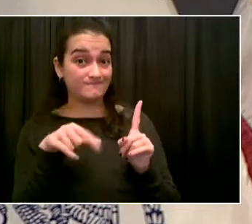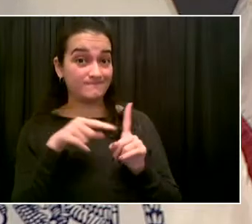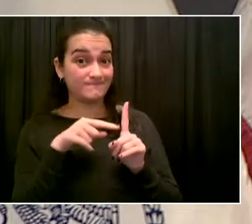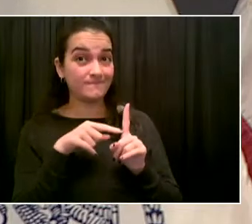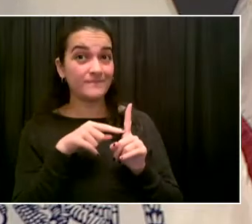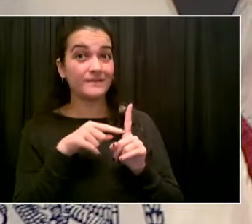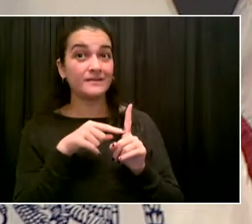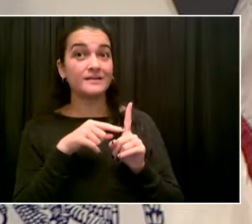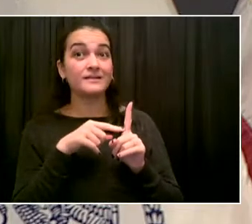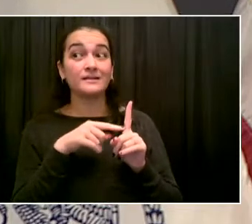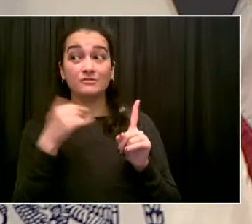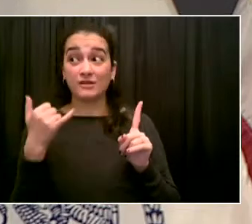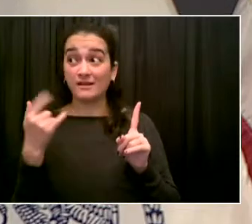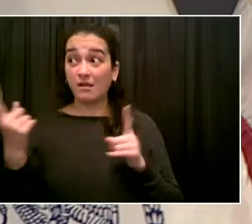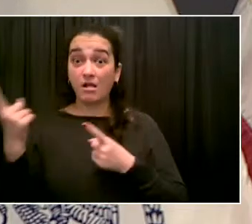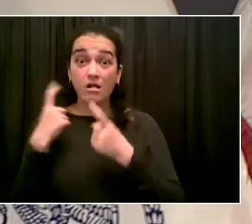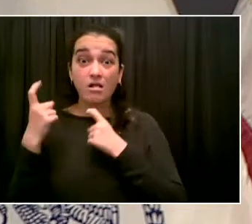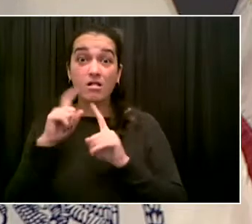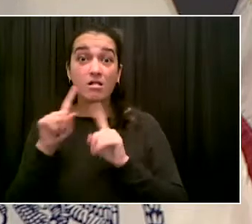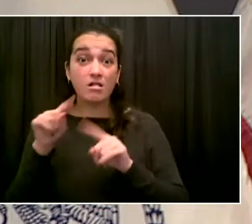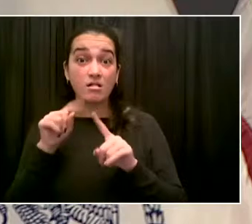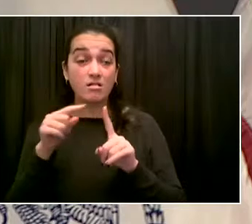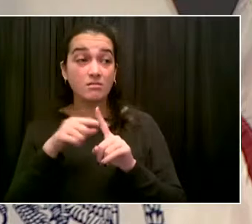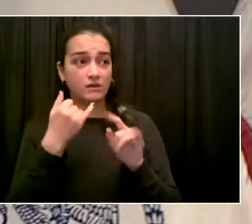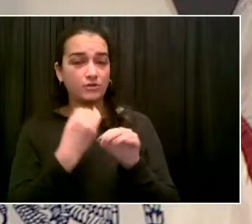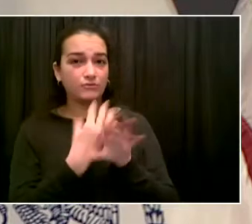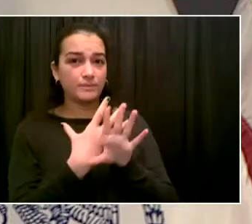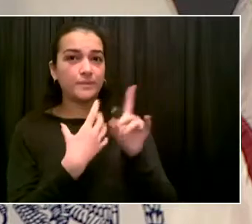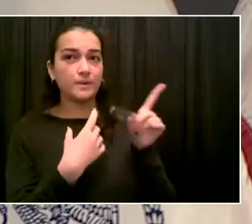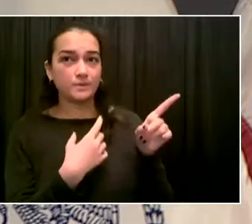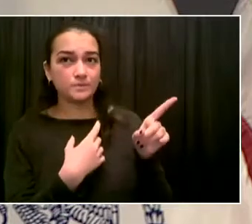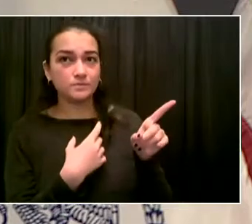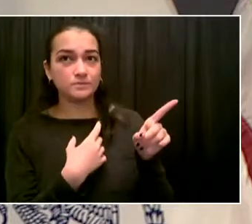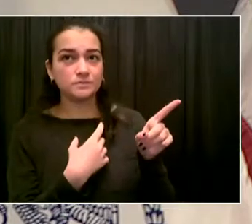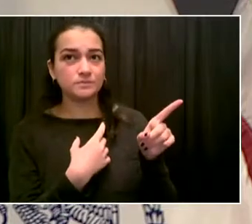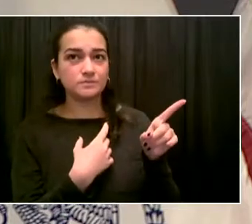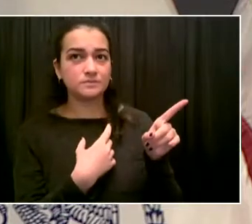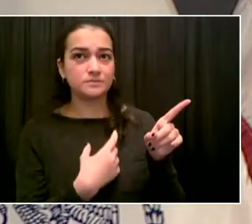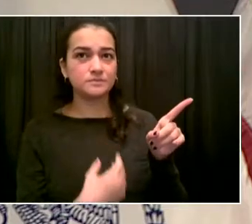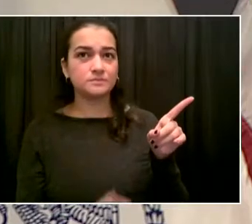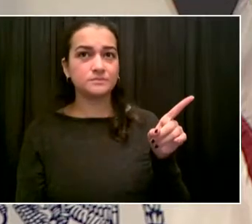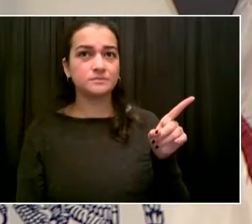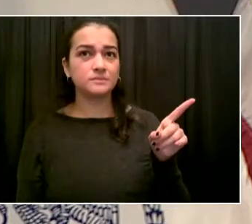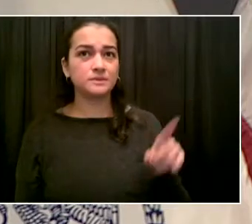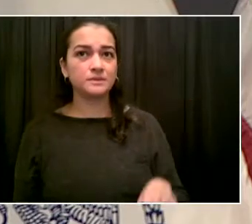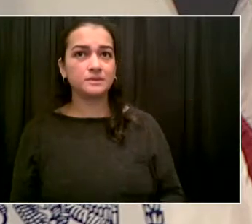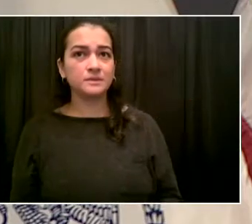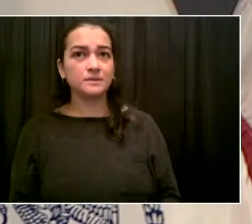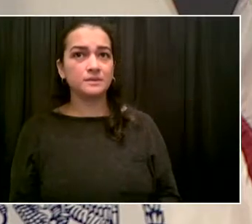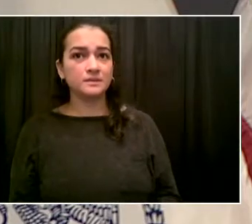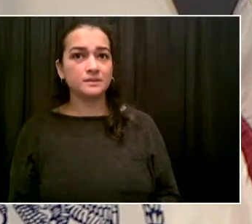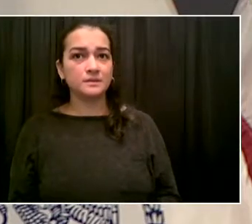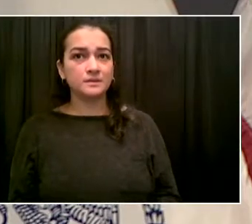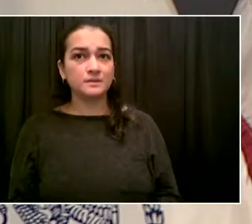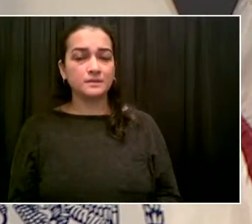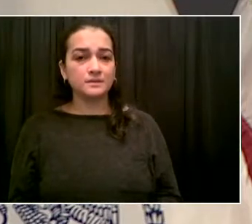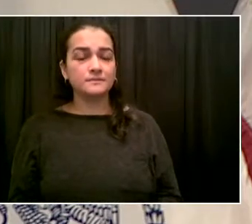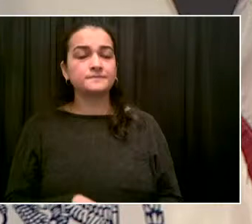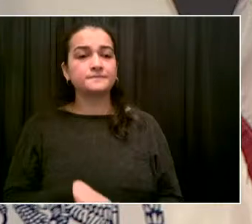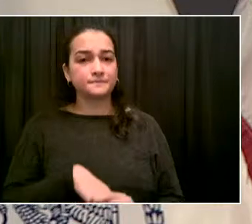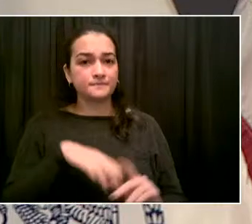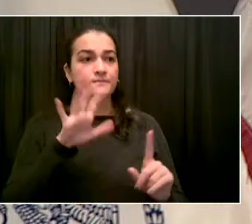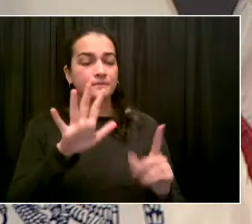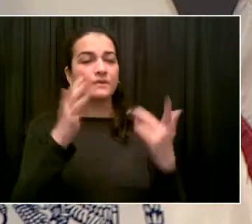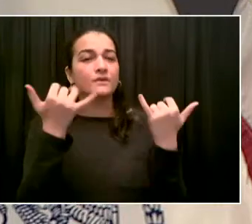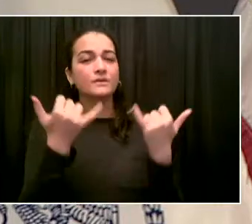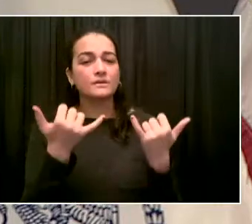tourists are back, Broadway's back, the hotels are back, everybody's vaccinated. Why are all these events still remote? Is it a PTSD thing? Is